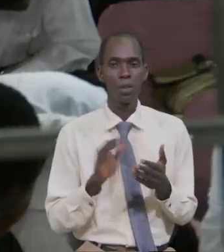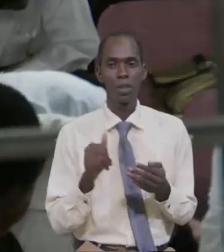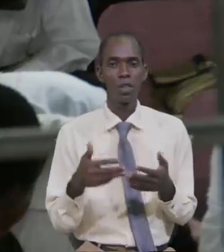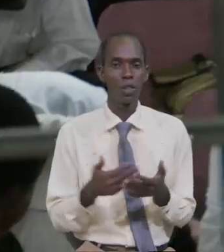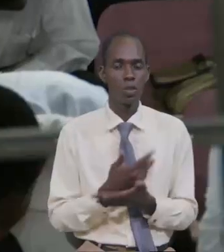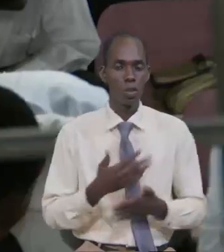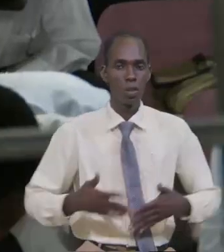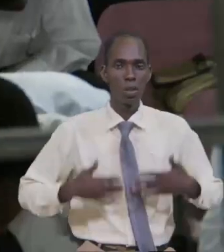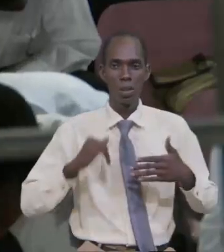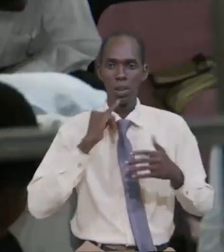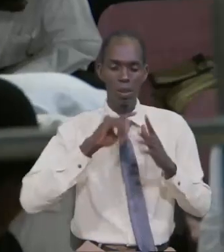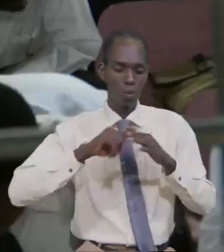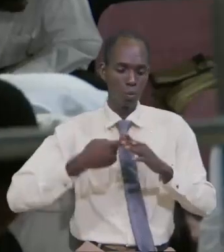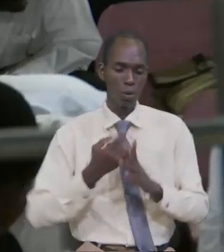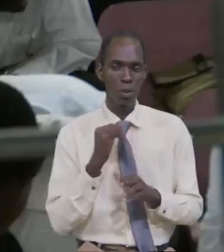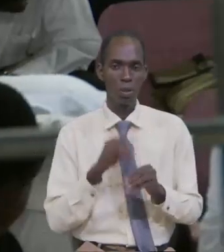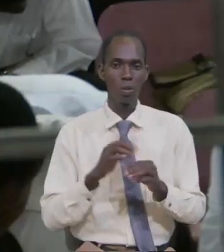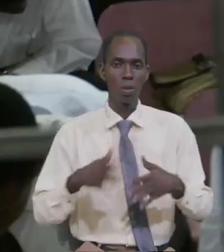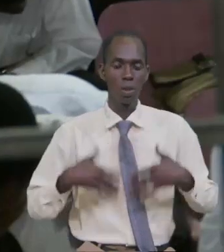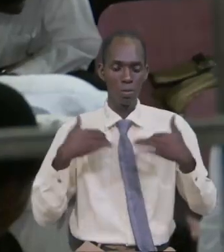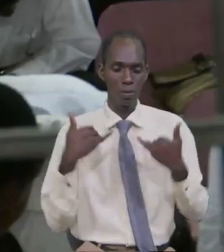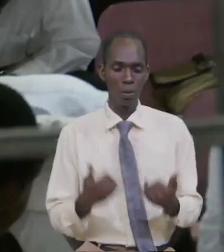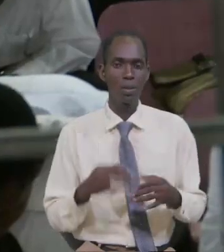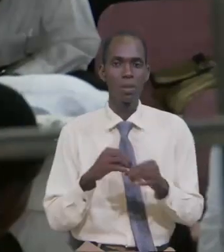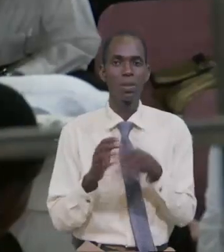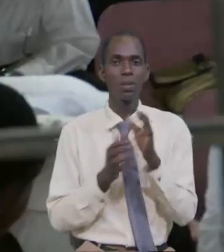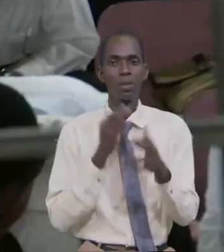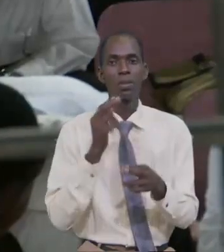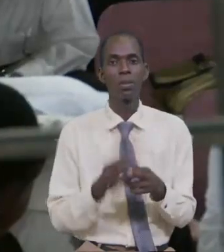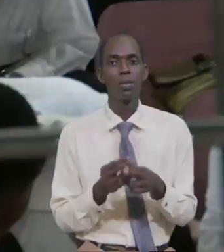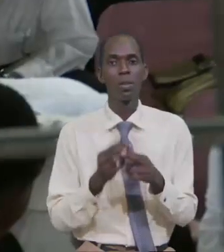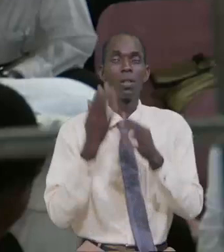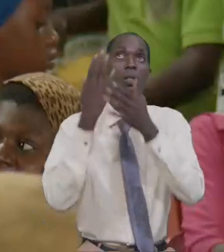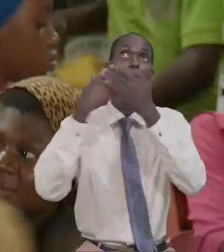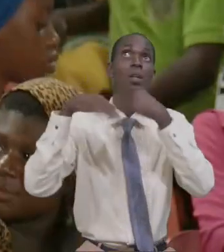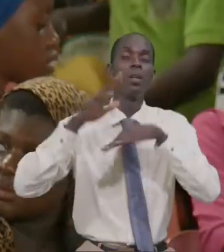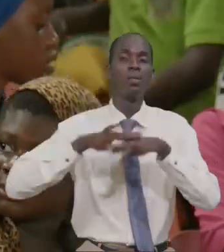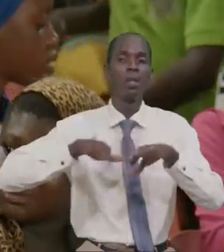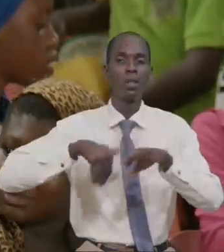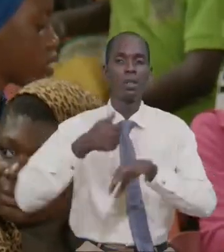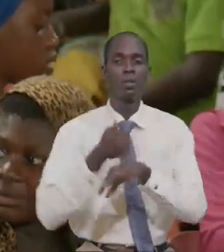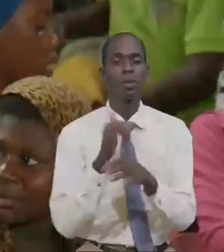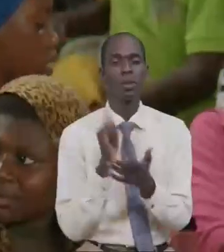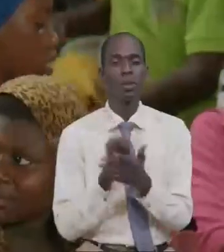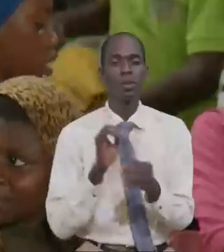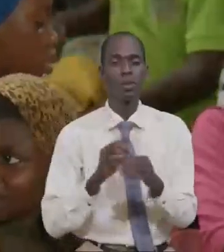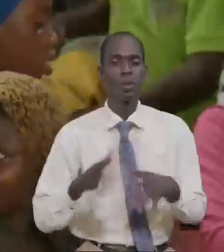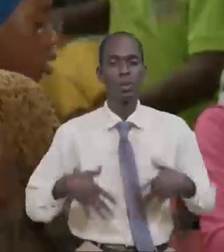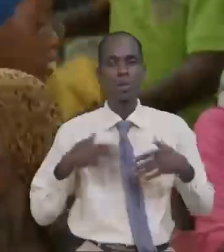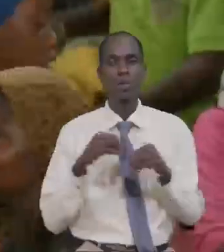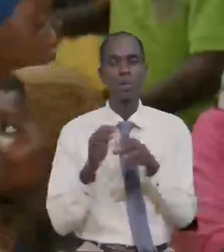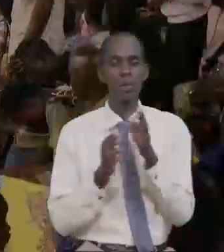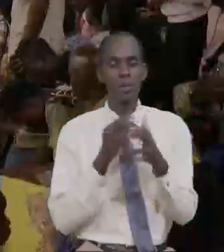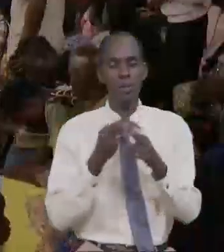life in Jesus' name. Father, in the mighty name of Jesus, our Lord, our Savior,